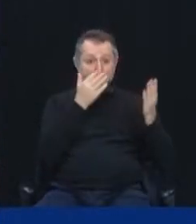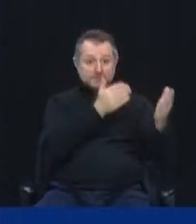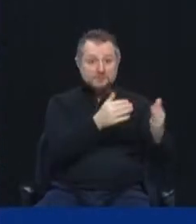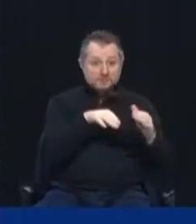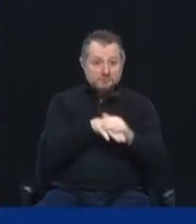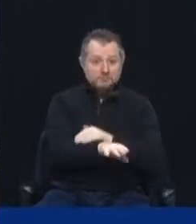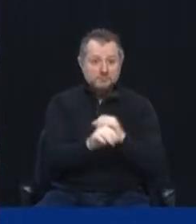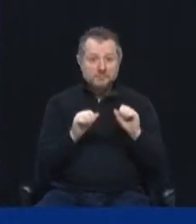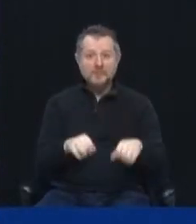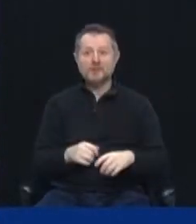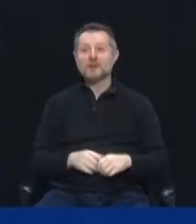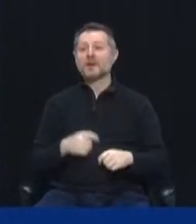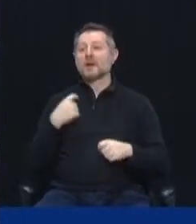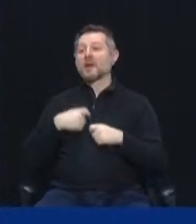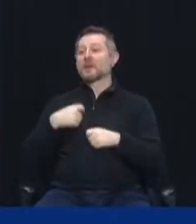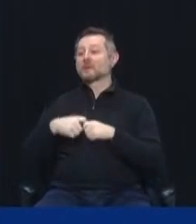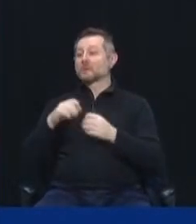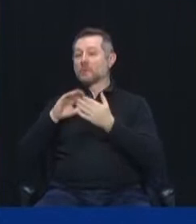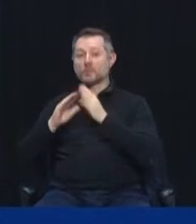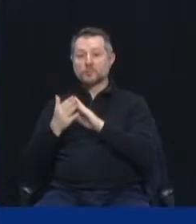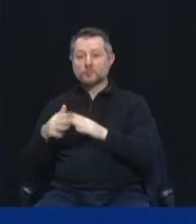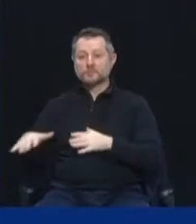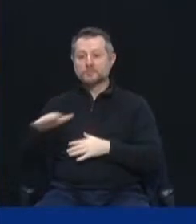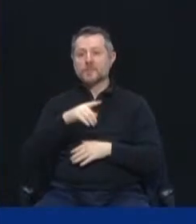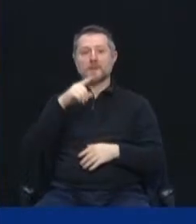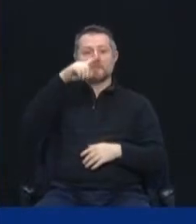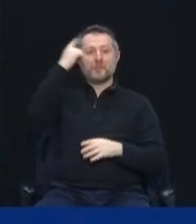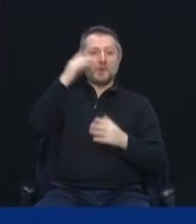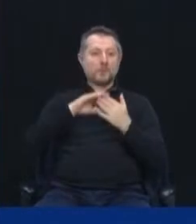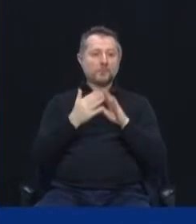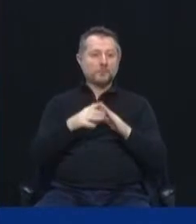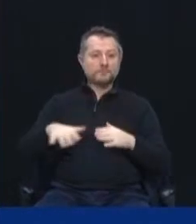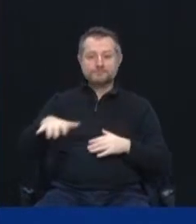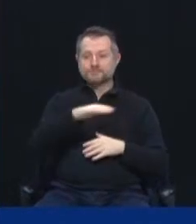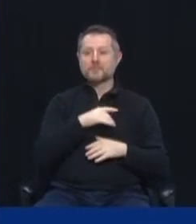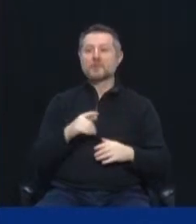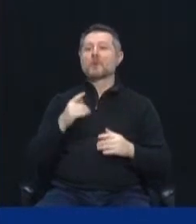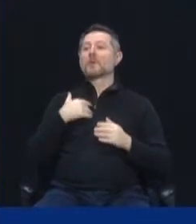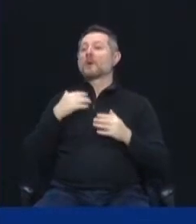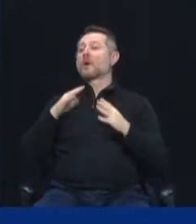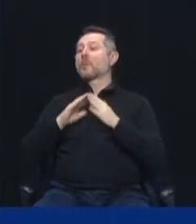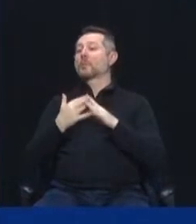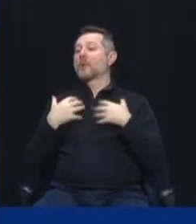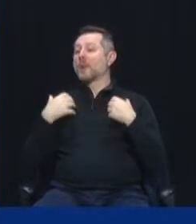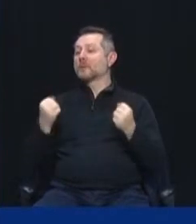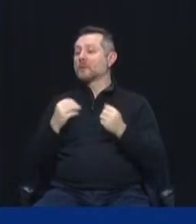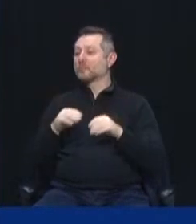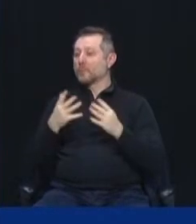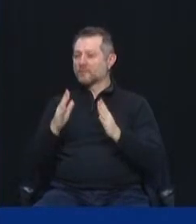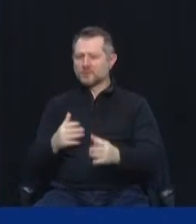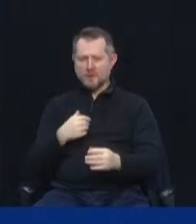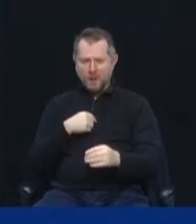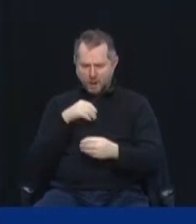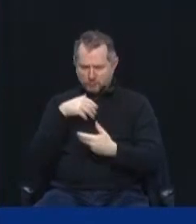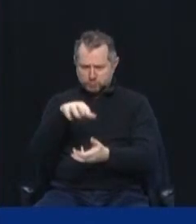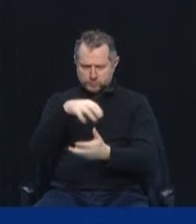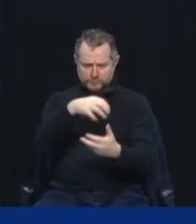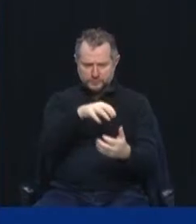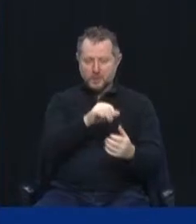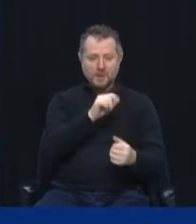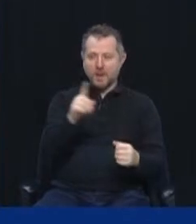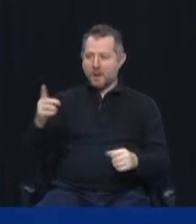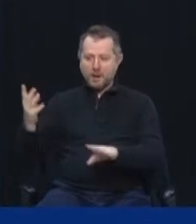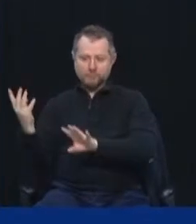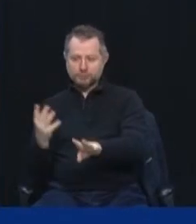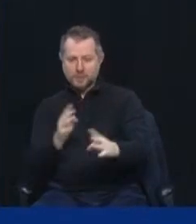to the Latino community, to the Black community, through community health providers, and you just walk up